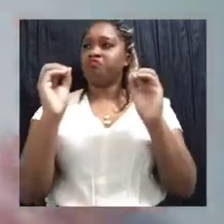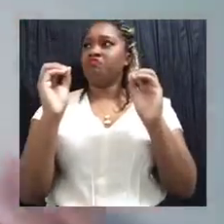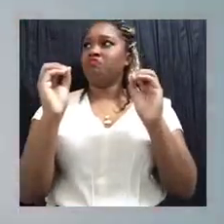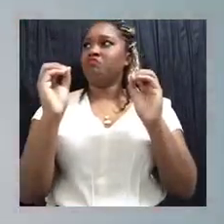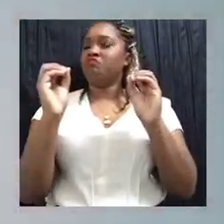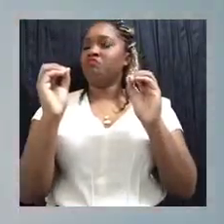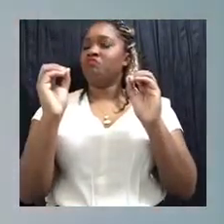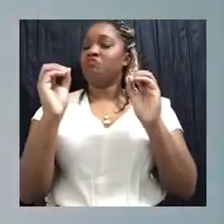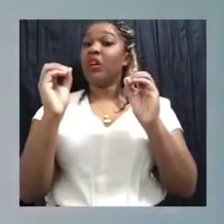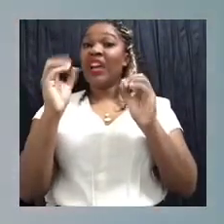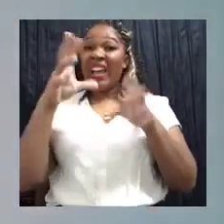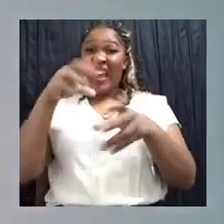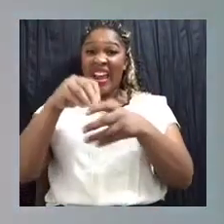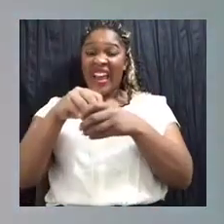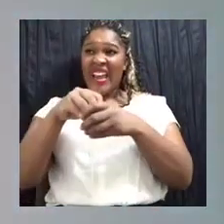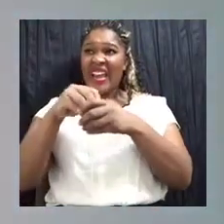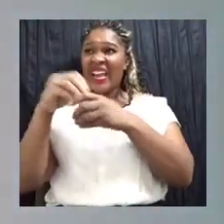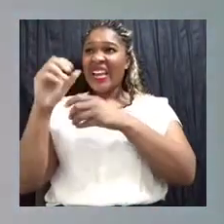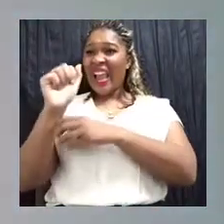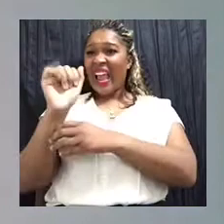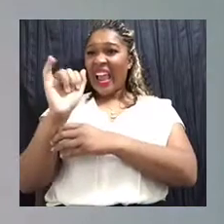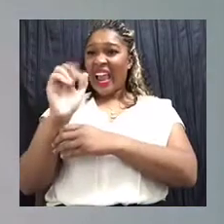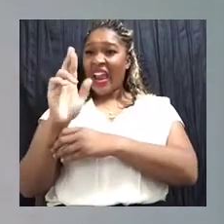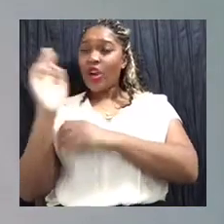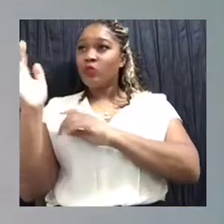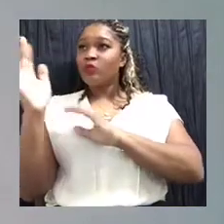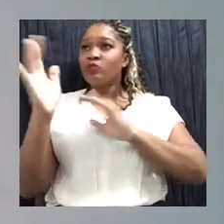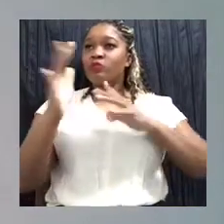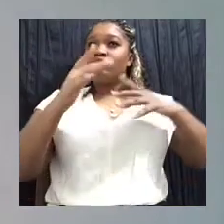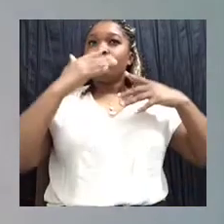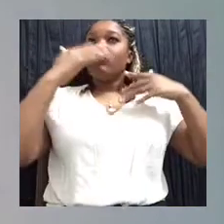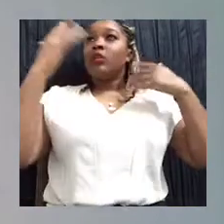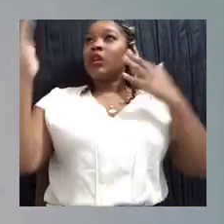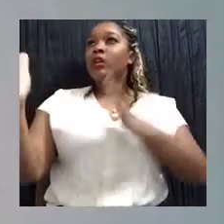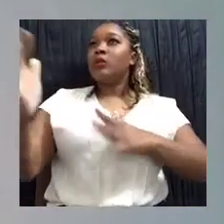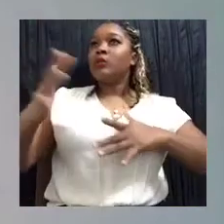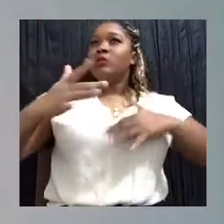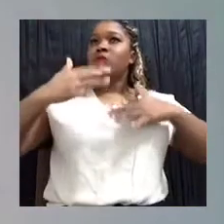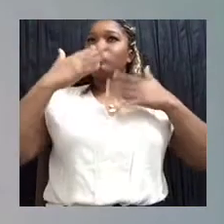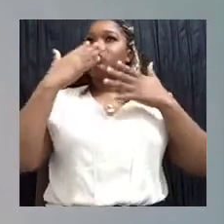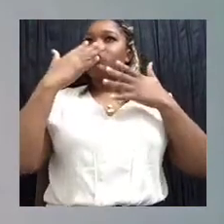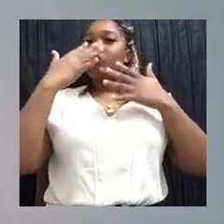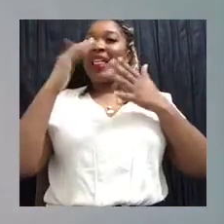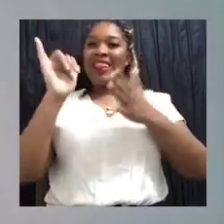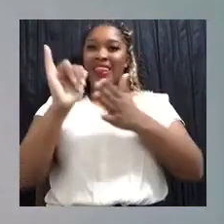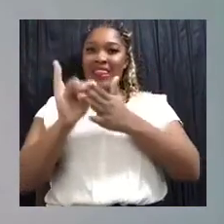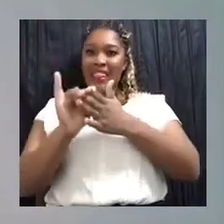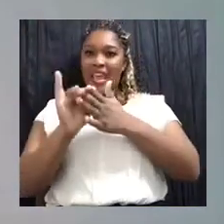What is in the air that we breathe? So this suffix